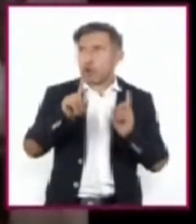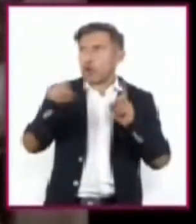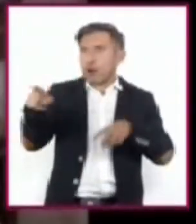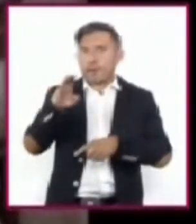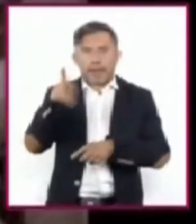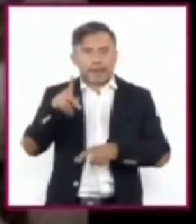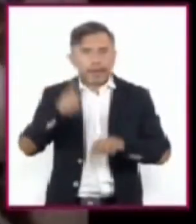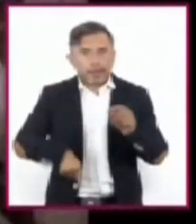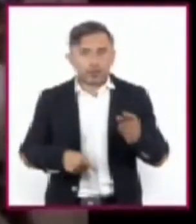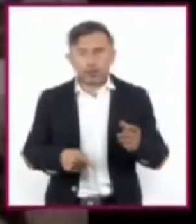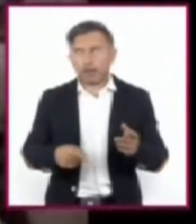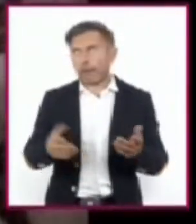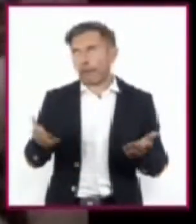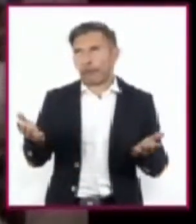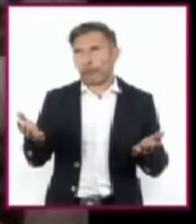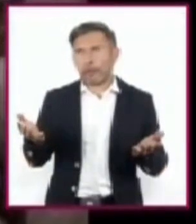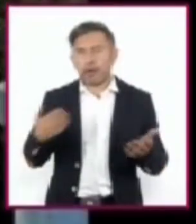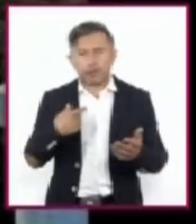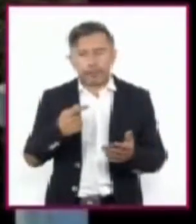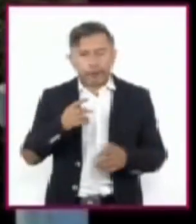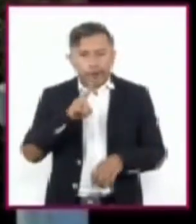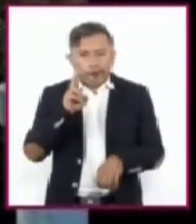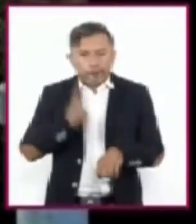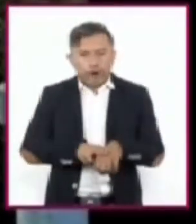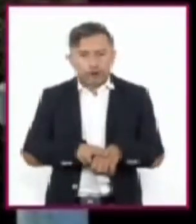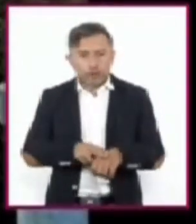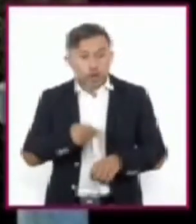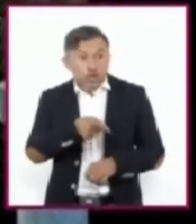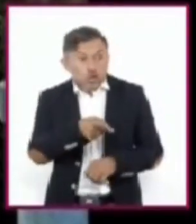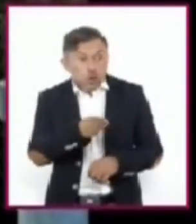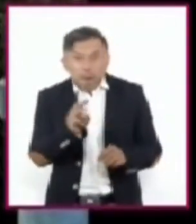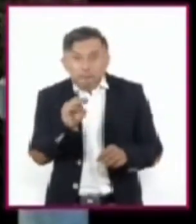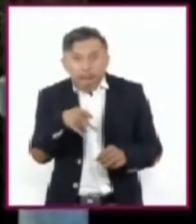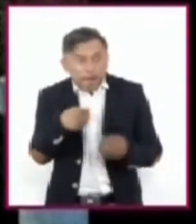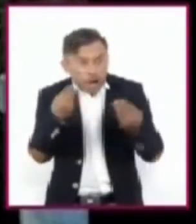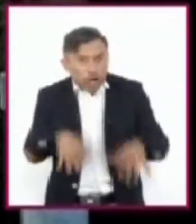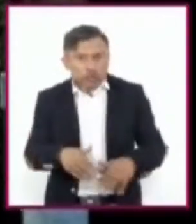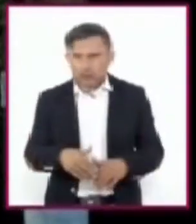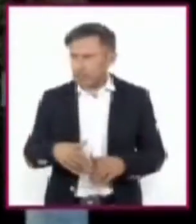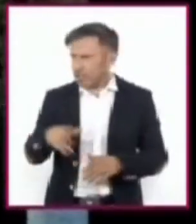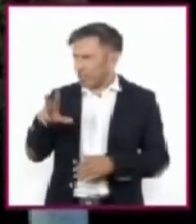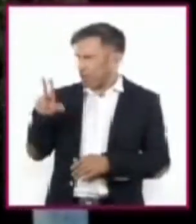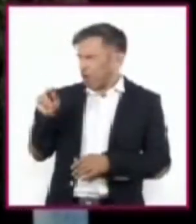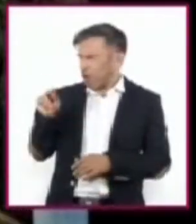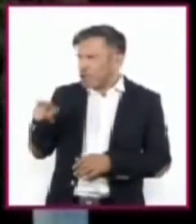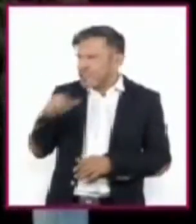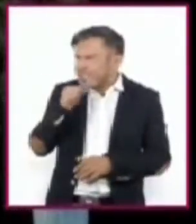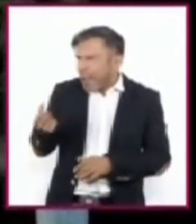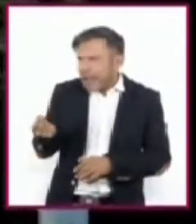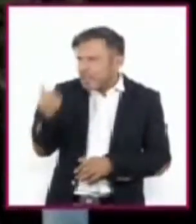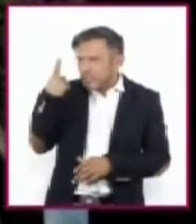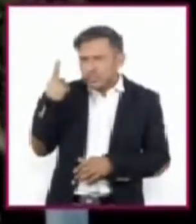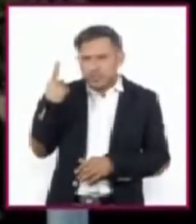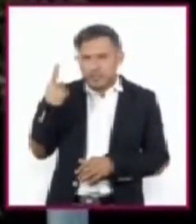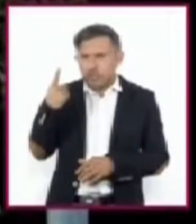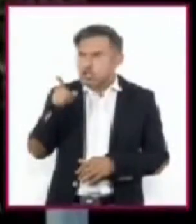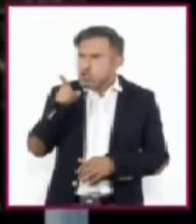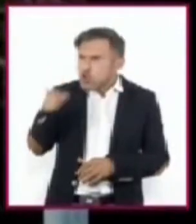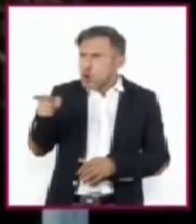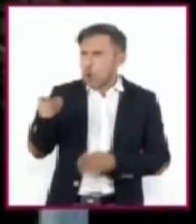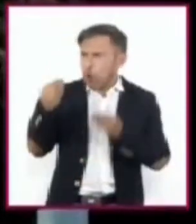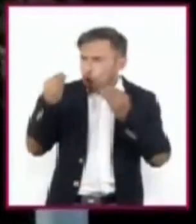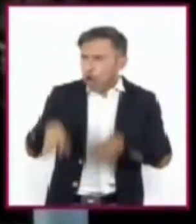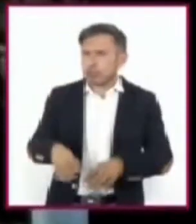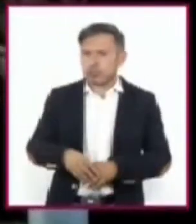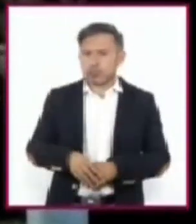Of course there is a mistake here. Oh, you lost the map. I don't understand. You lost it. What?